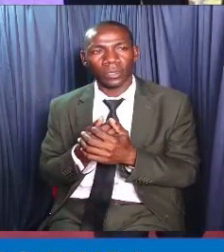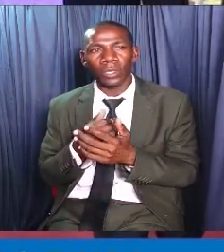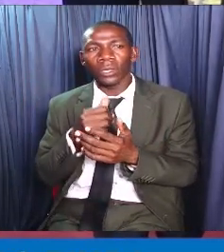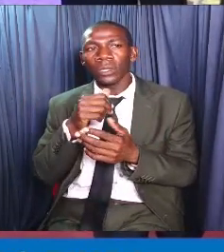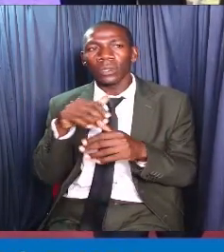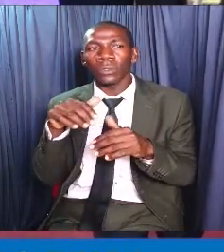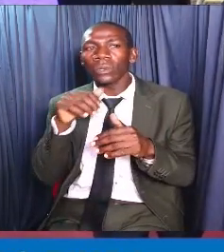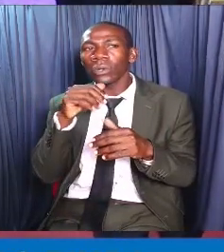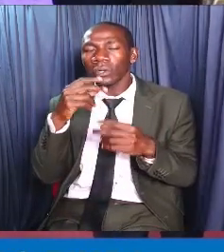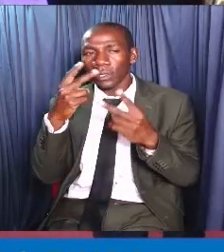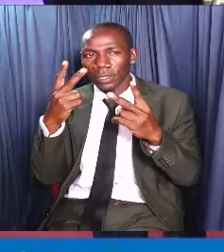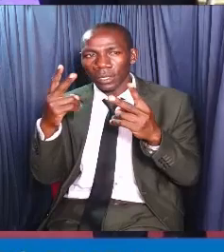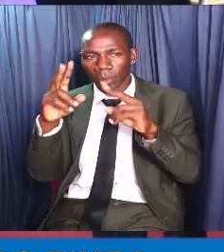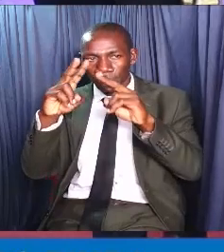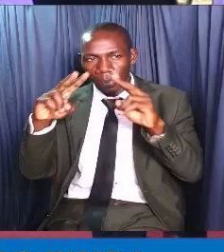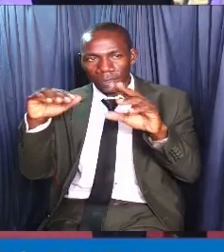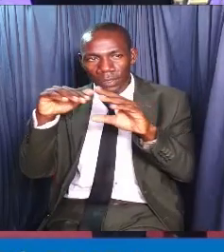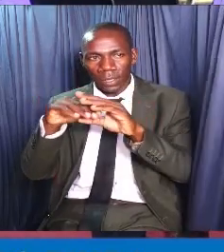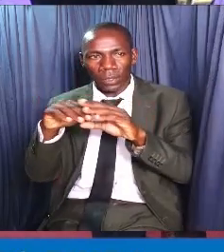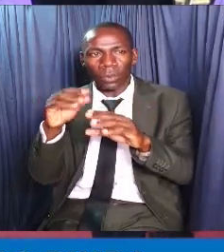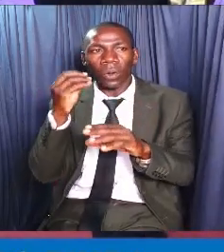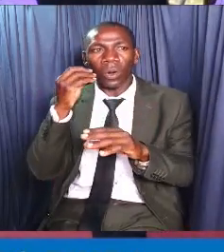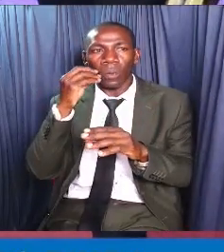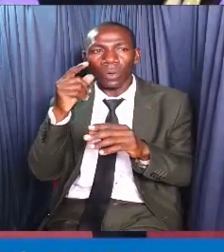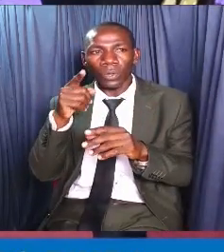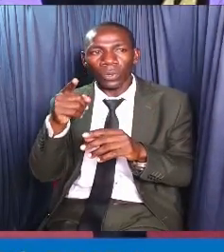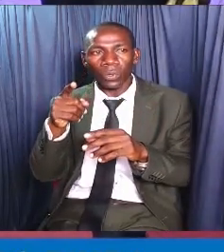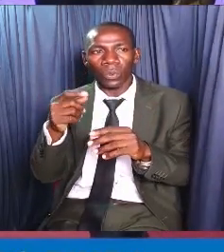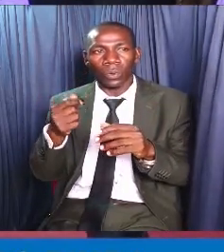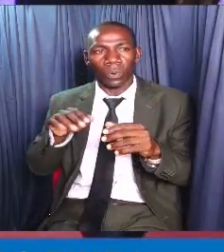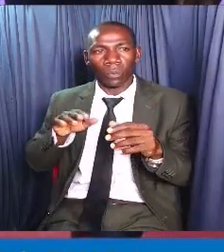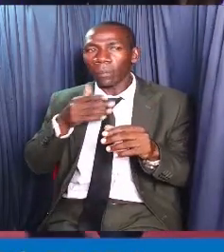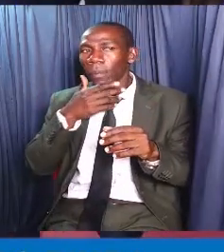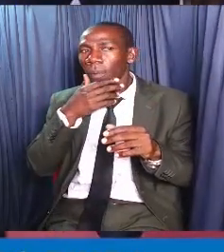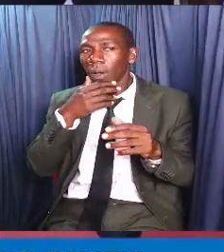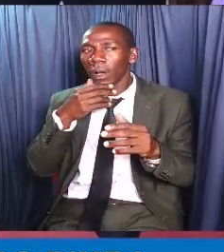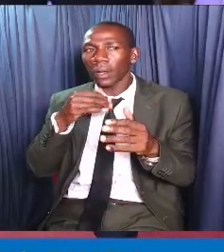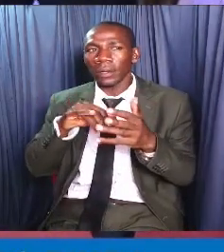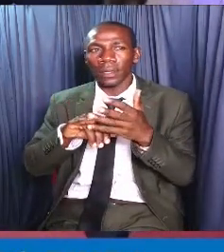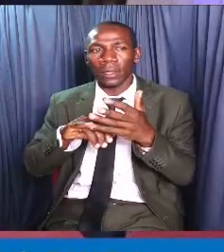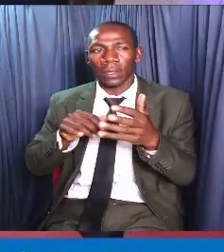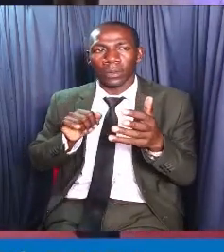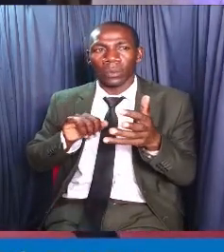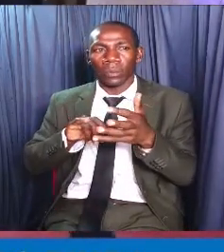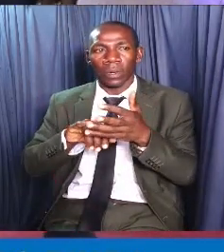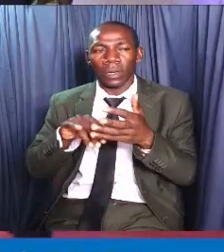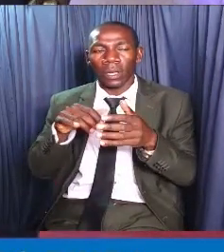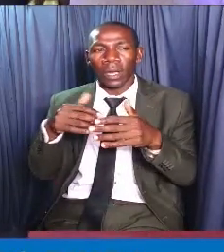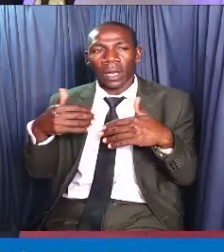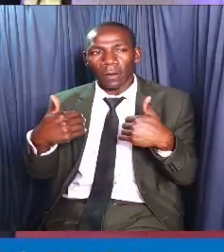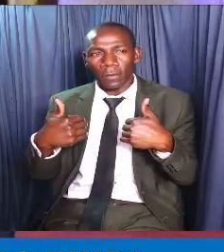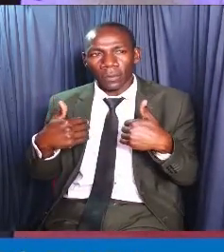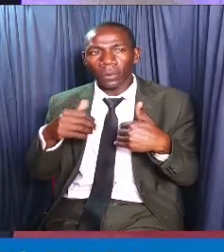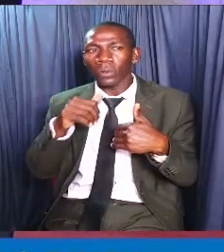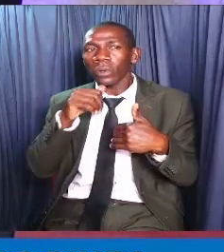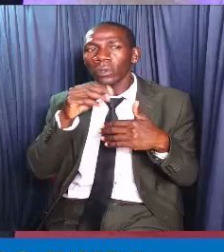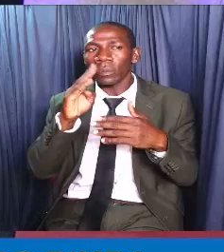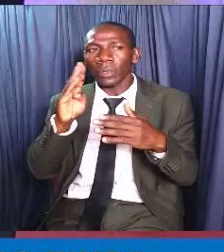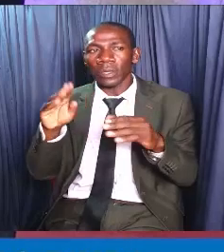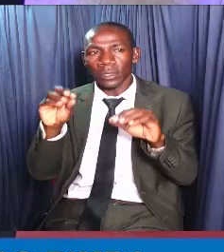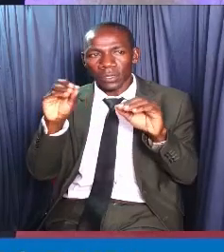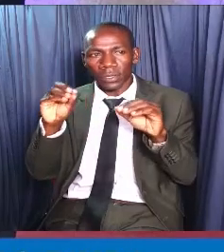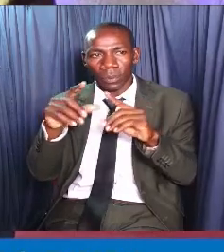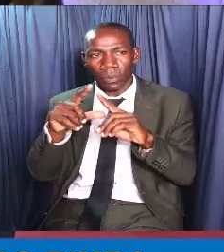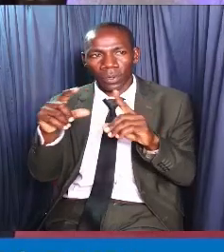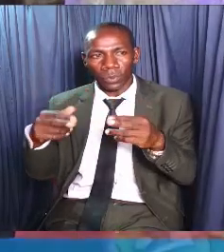Hujaona amani nyumbani mwako. You've not seen wewe na mumeo na mkeo. You with your wife or your husband. Hujafundishwa la kuleta amani. Haven't you been told the word to